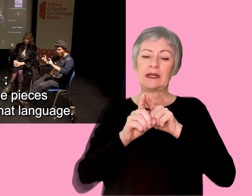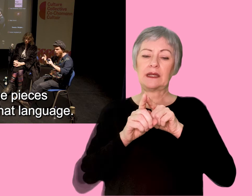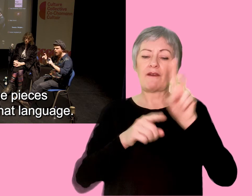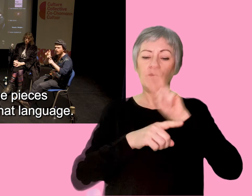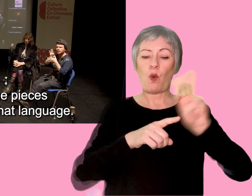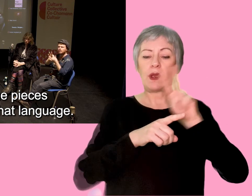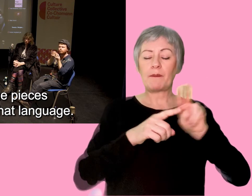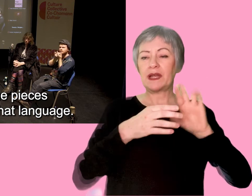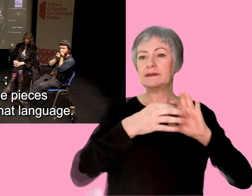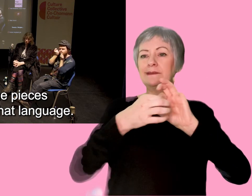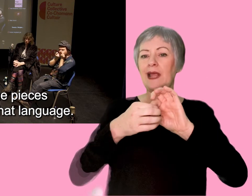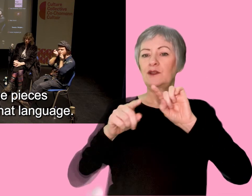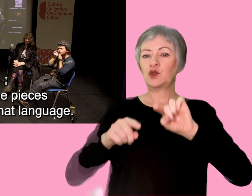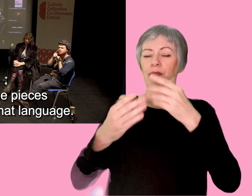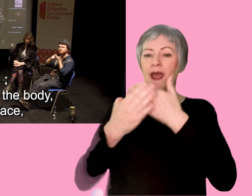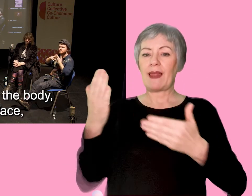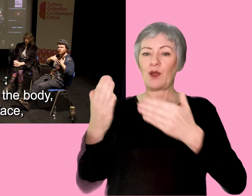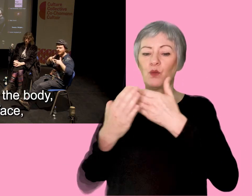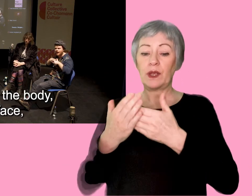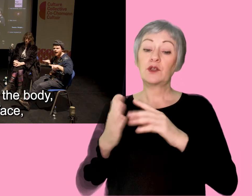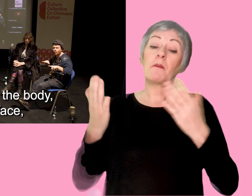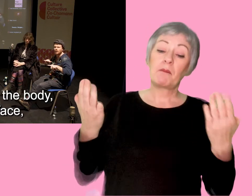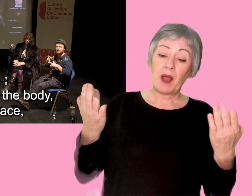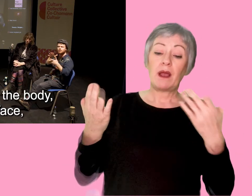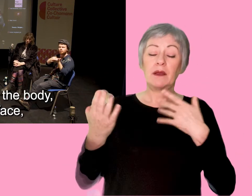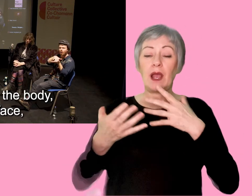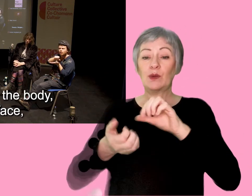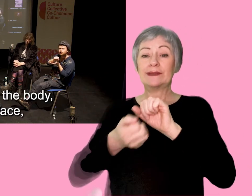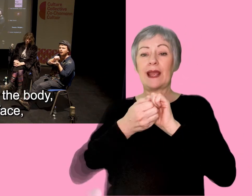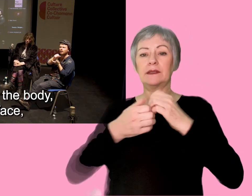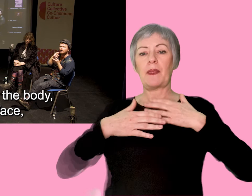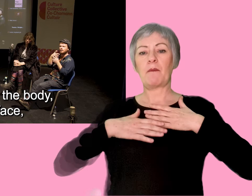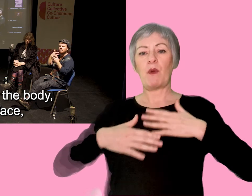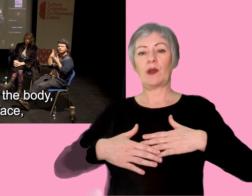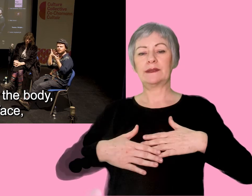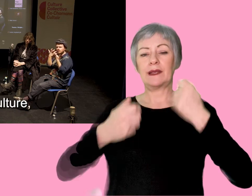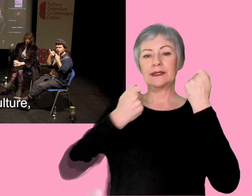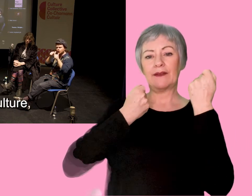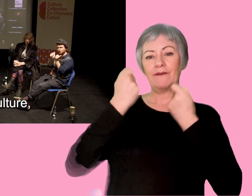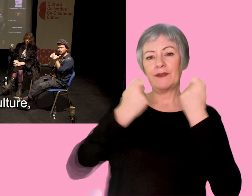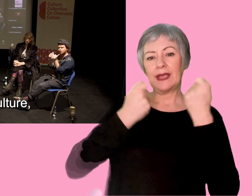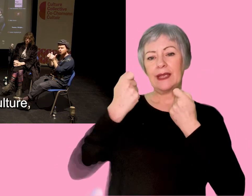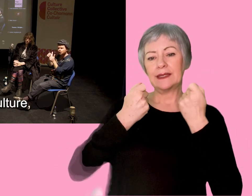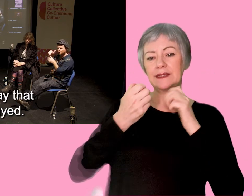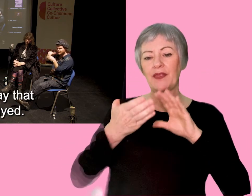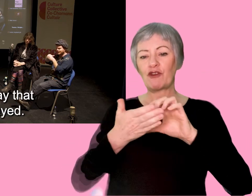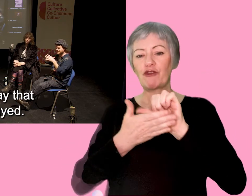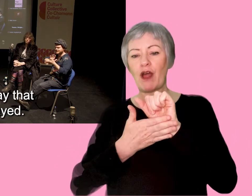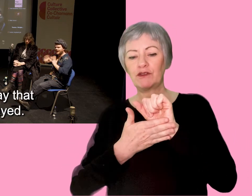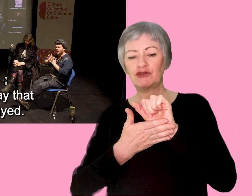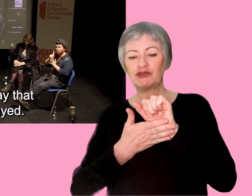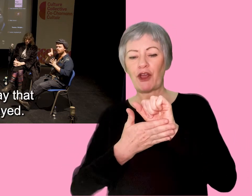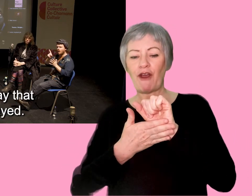vocabulary attached to that language. However, it was held in the body, it was held in the face, it was held in the culture, it was held